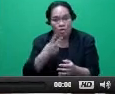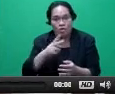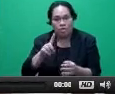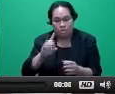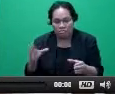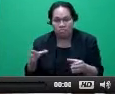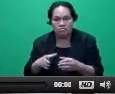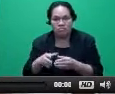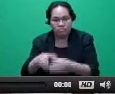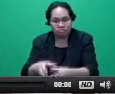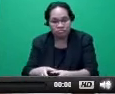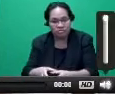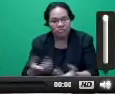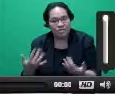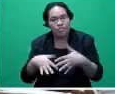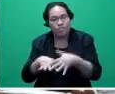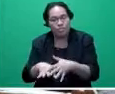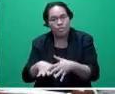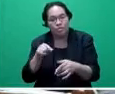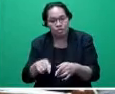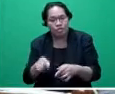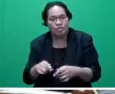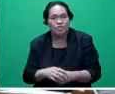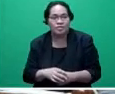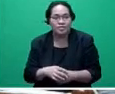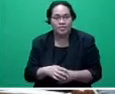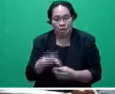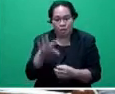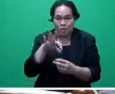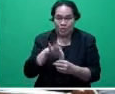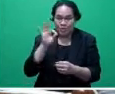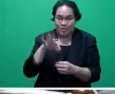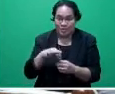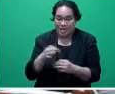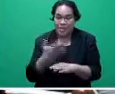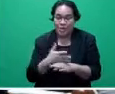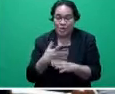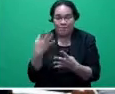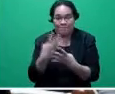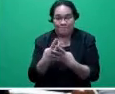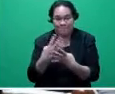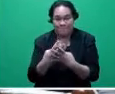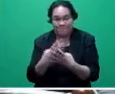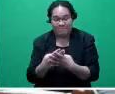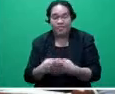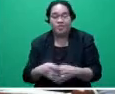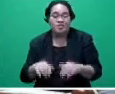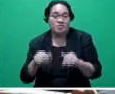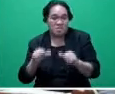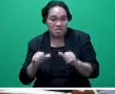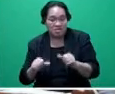the COVID-19 restrictions anonymously elected this new SDALPA president, Ratu Ebenezer Dakumbau of the